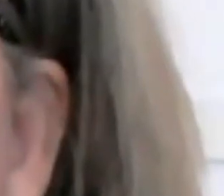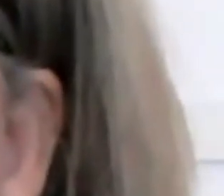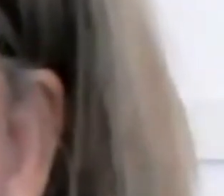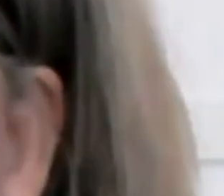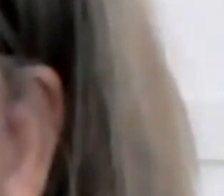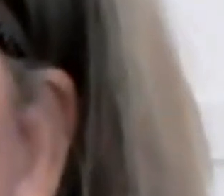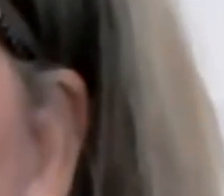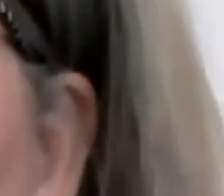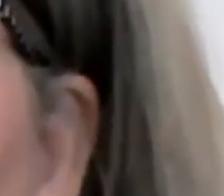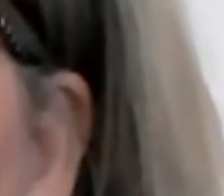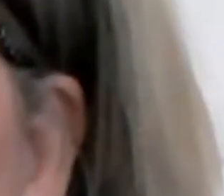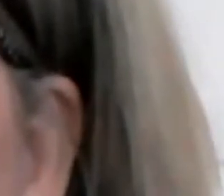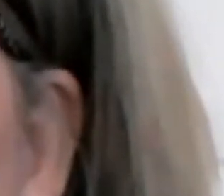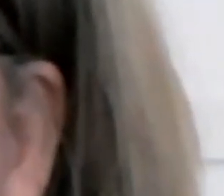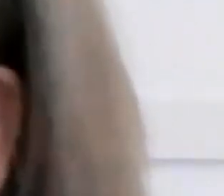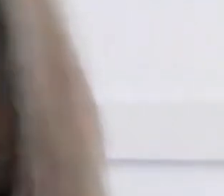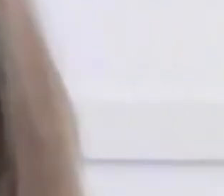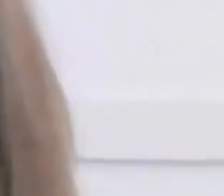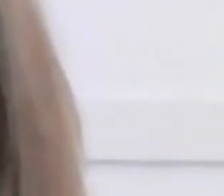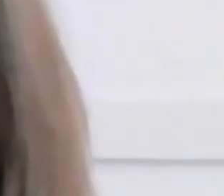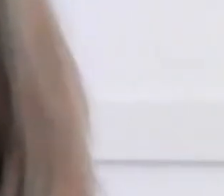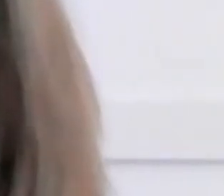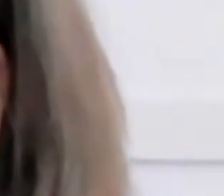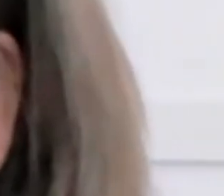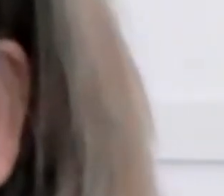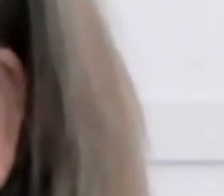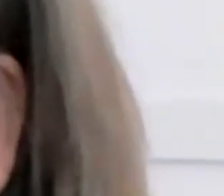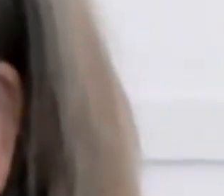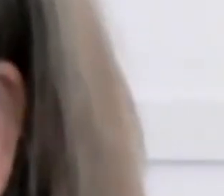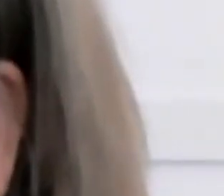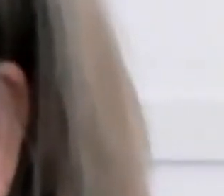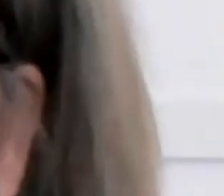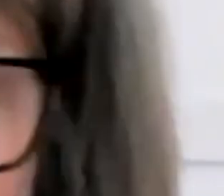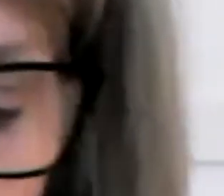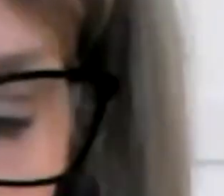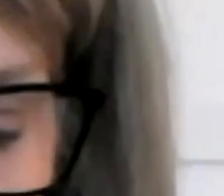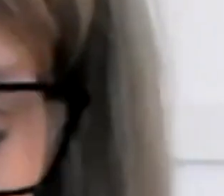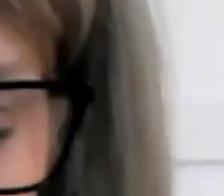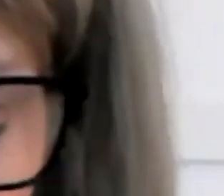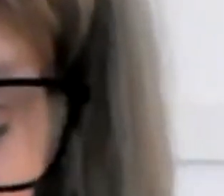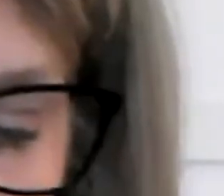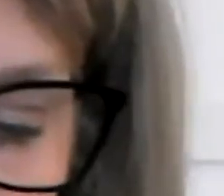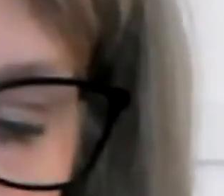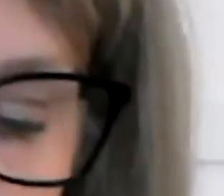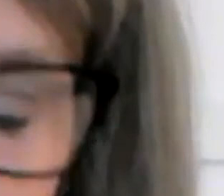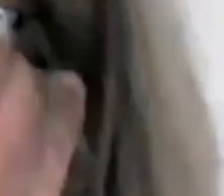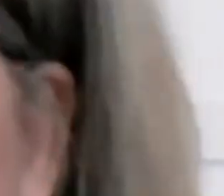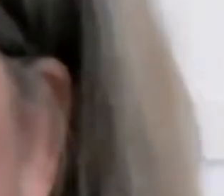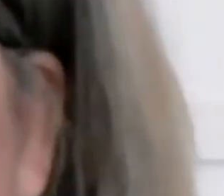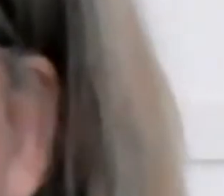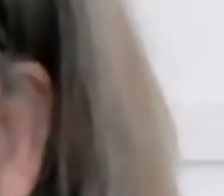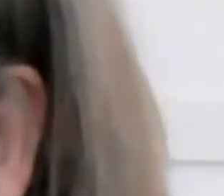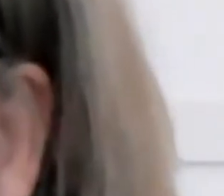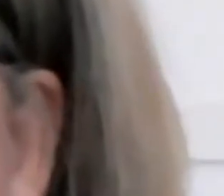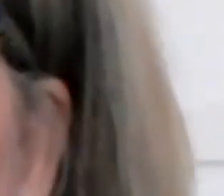happening. I knew that there was good stuff happening in your community with these learning collaboratives and the work that you're doing on the ground. And I think it showed up